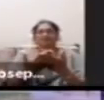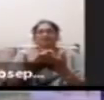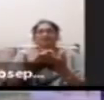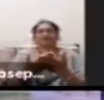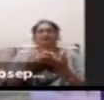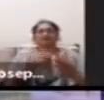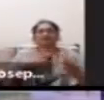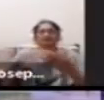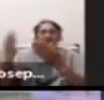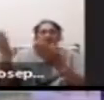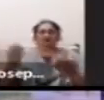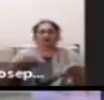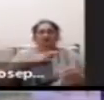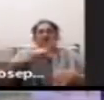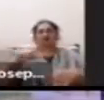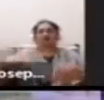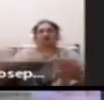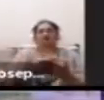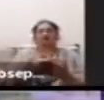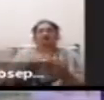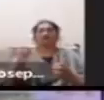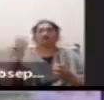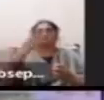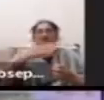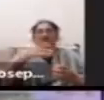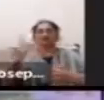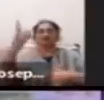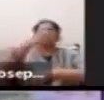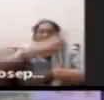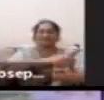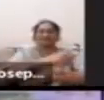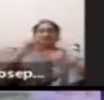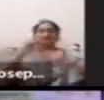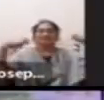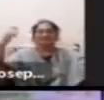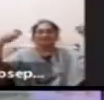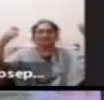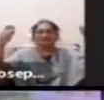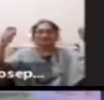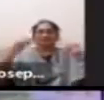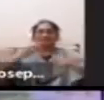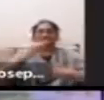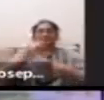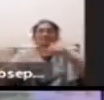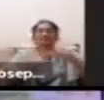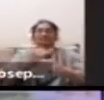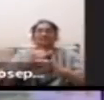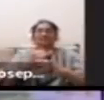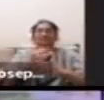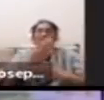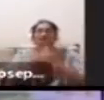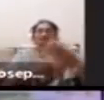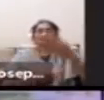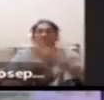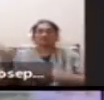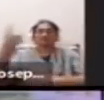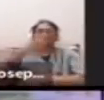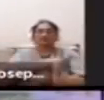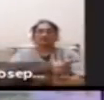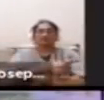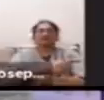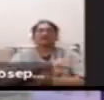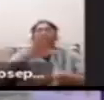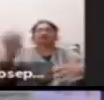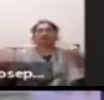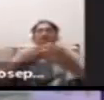Welcome all of you on this wonderful day, you know, in celebration of the International Day of Disabled Persons. We've put together this